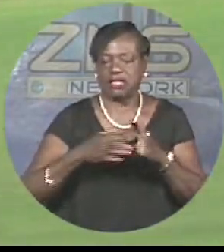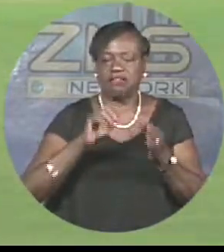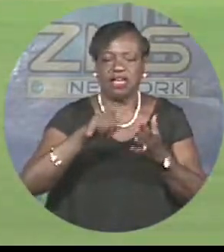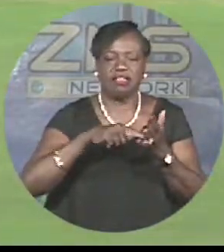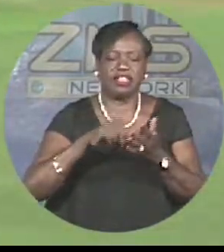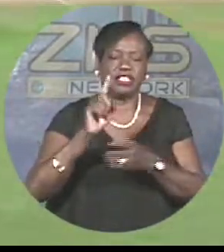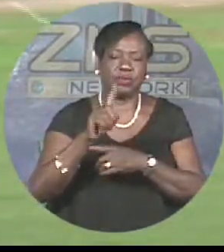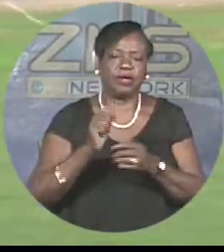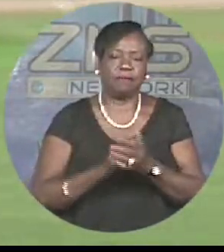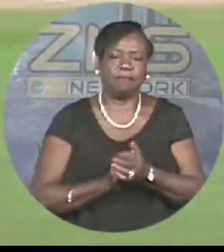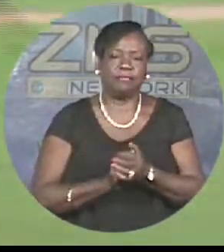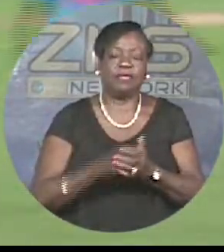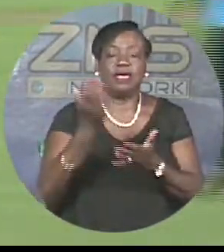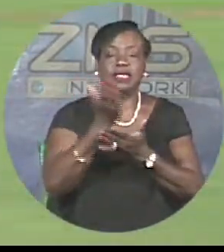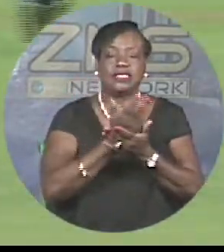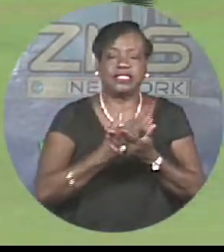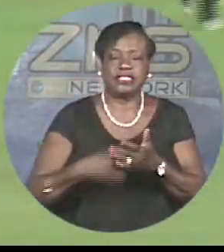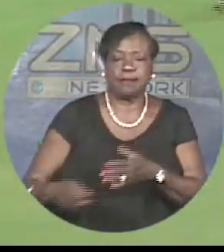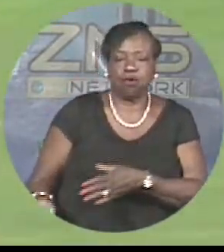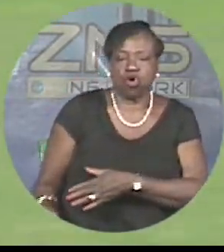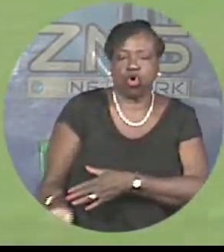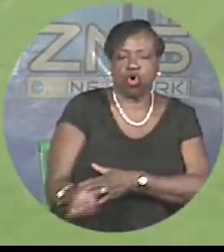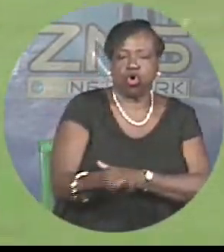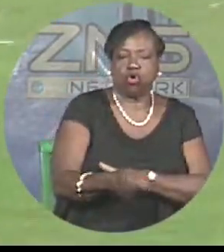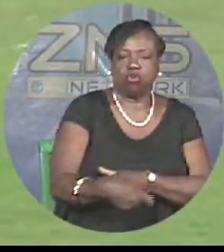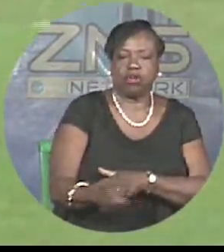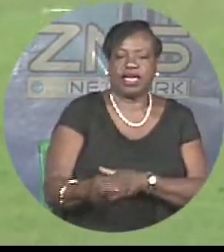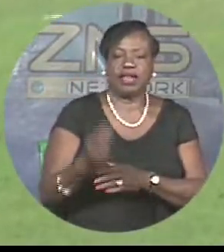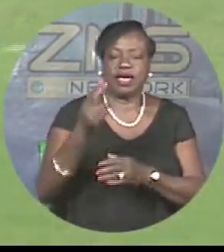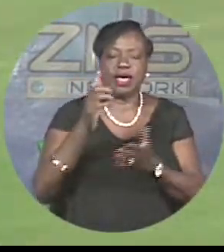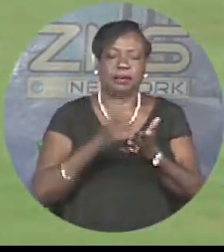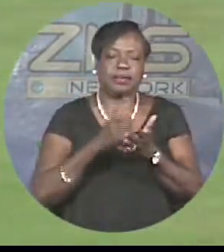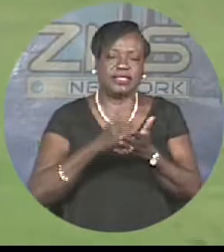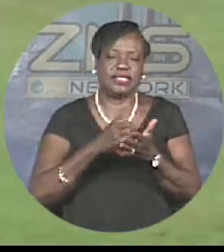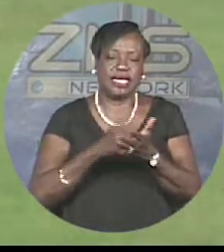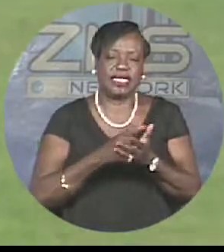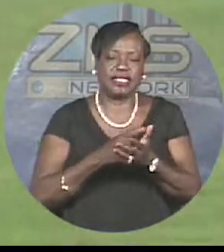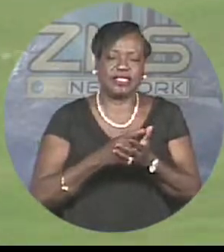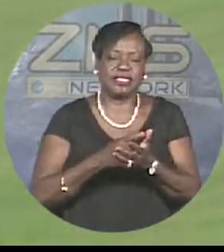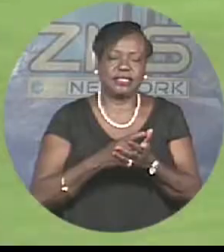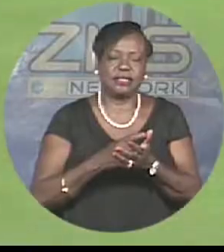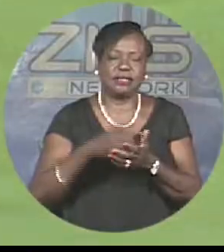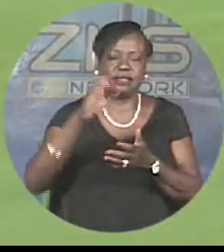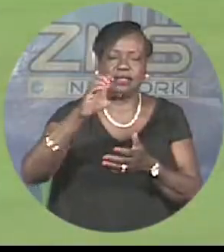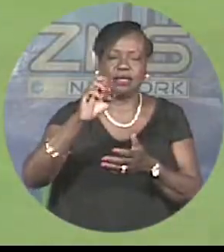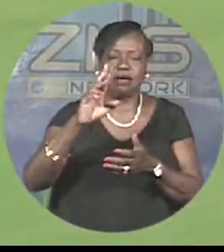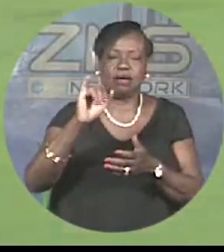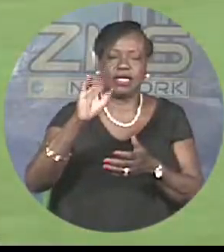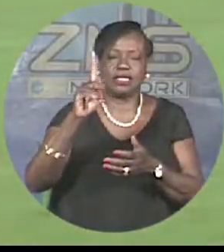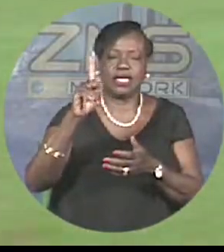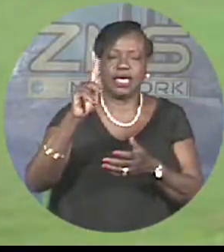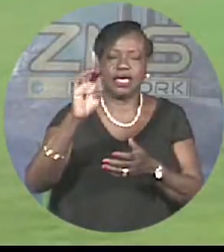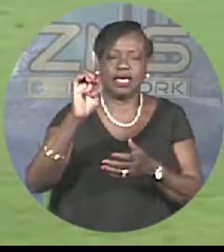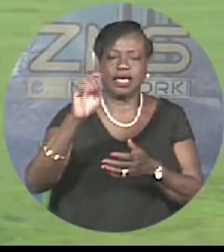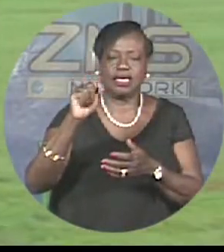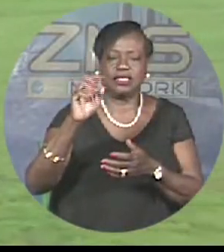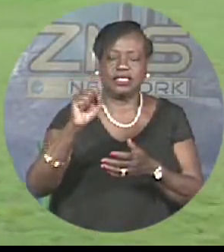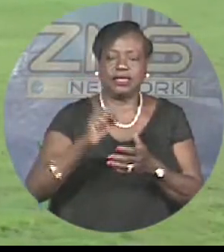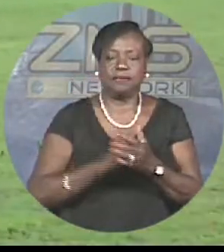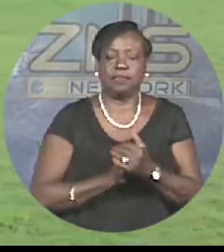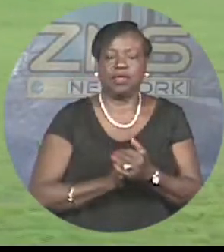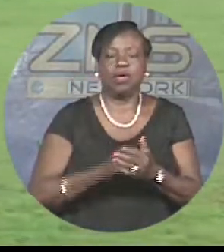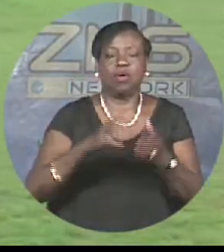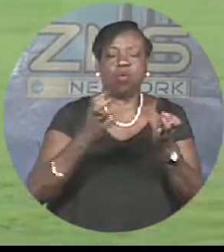got some cricket updates for you. Cricket Association Executive Greg Taylor Jr. says they're looking to get more games and more